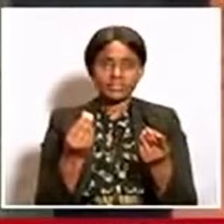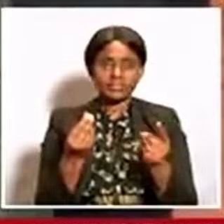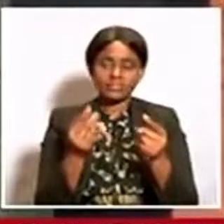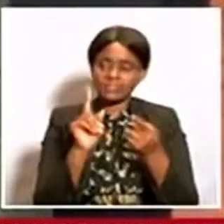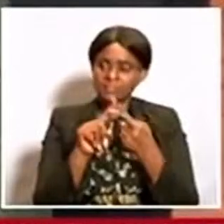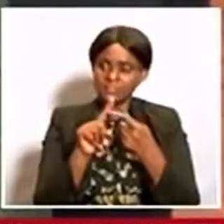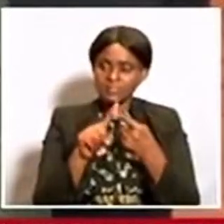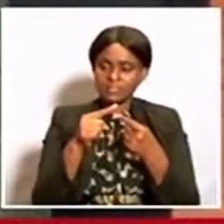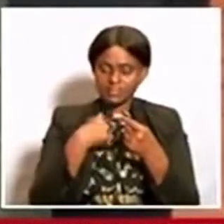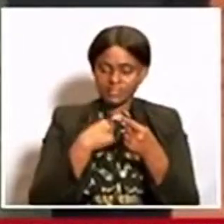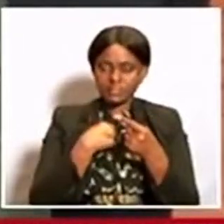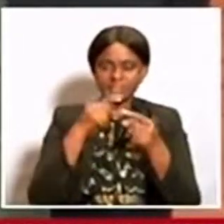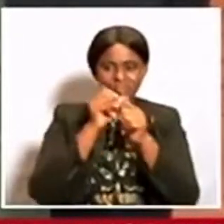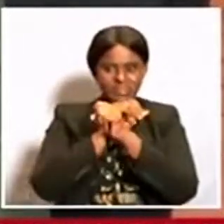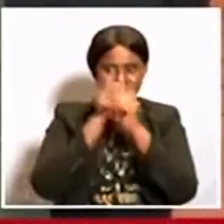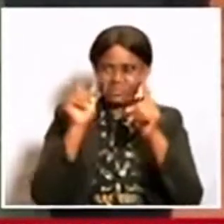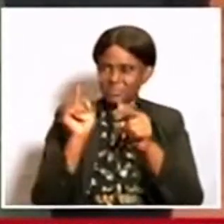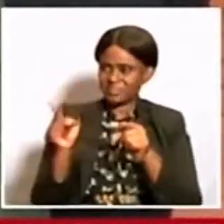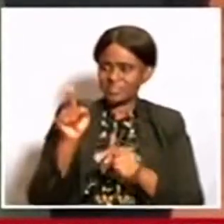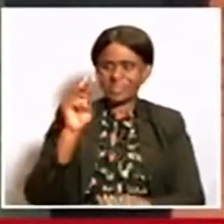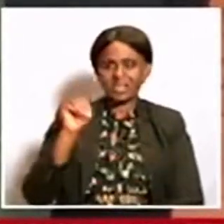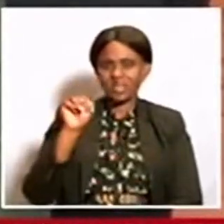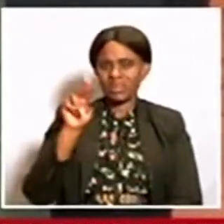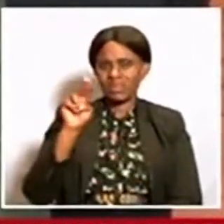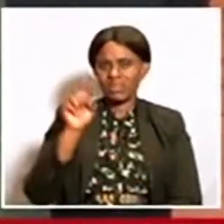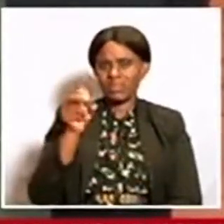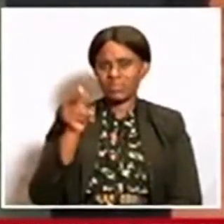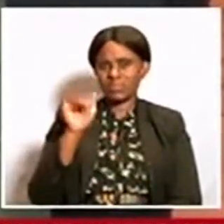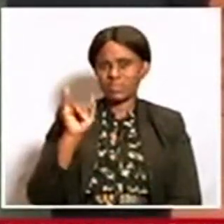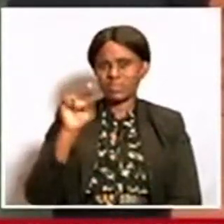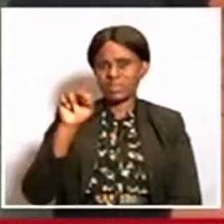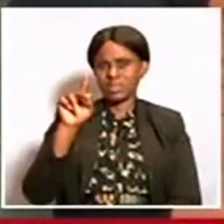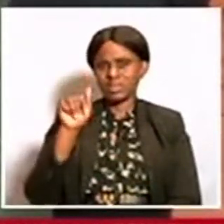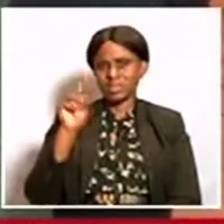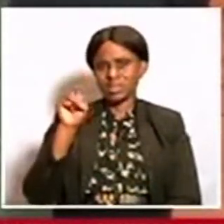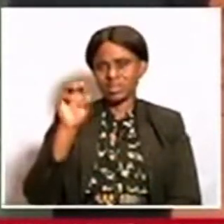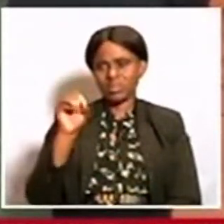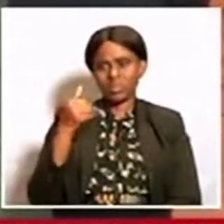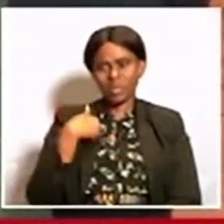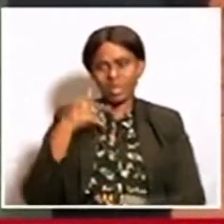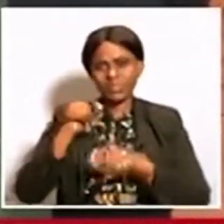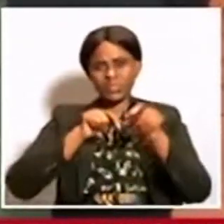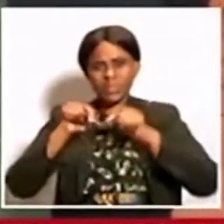First, I wonder whether Mushindamo is a part of the governance system.